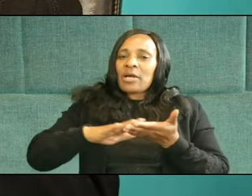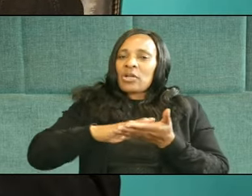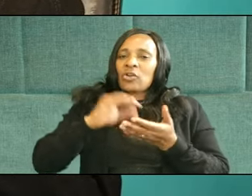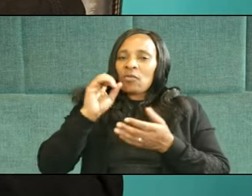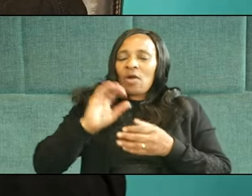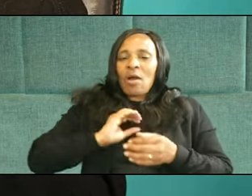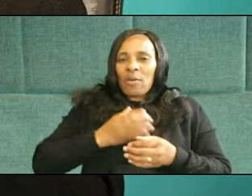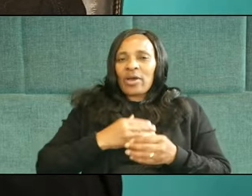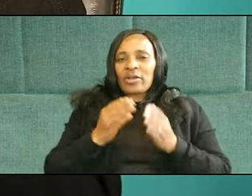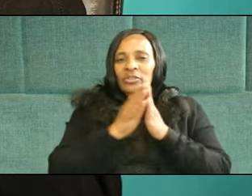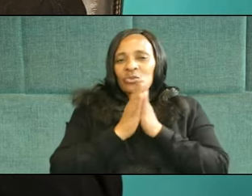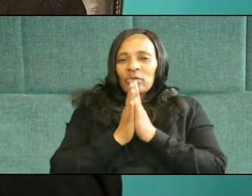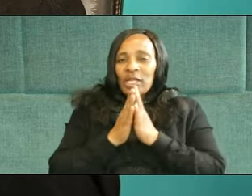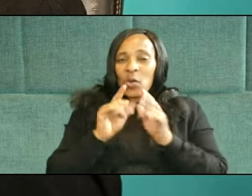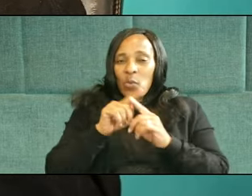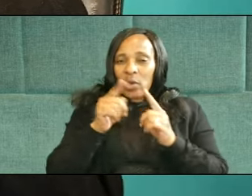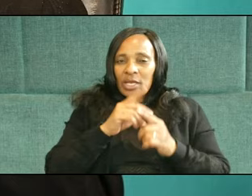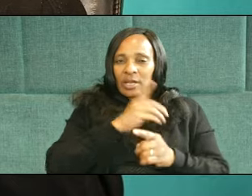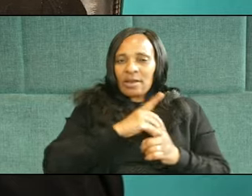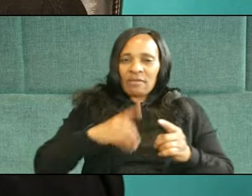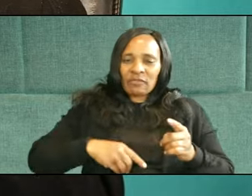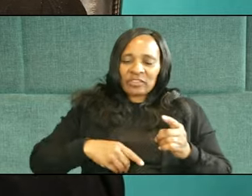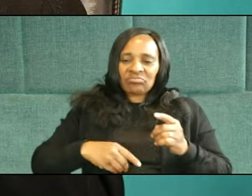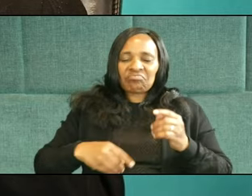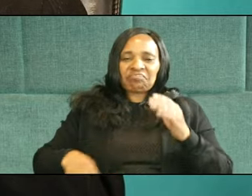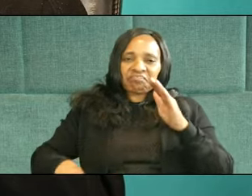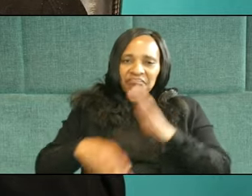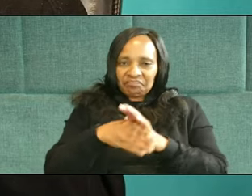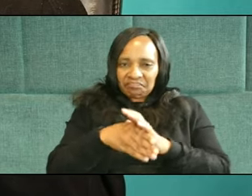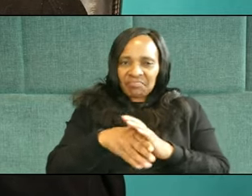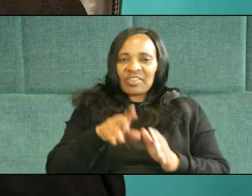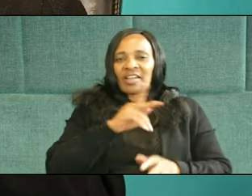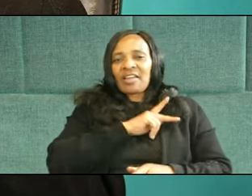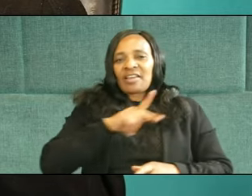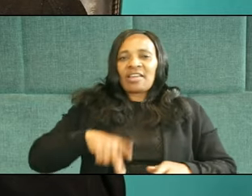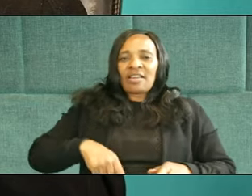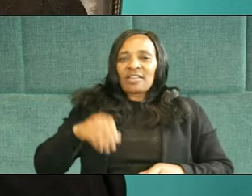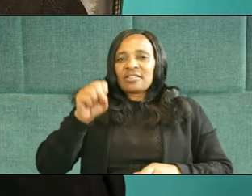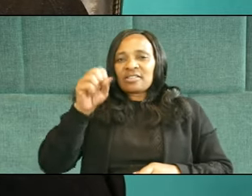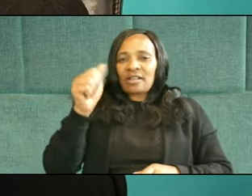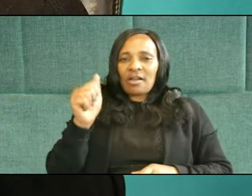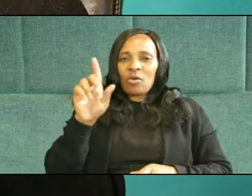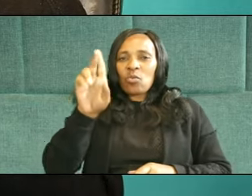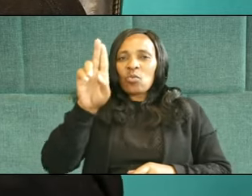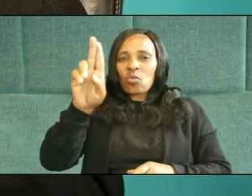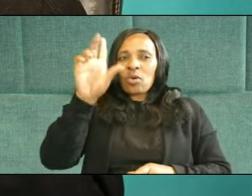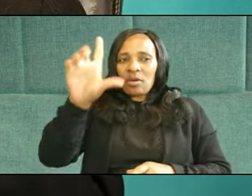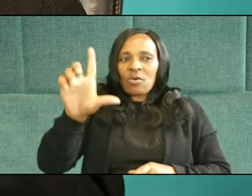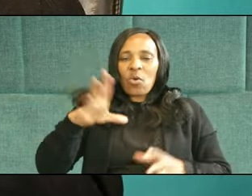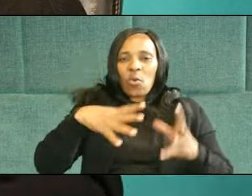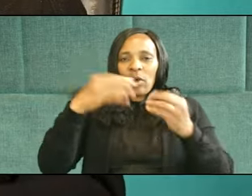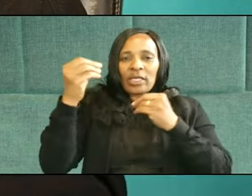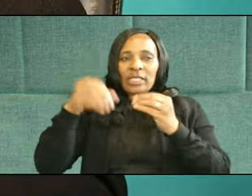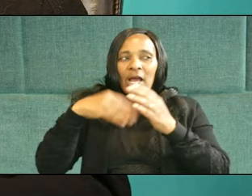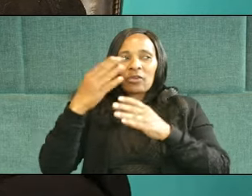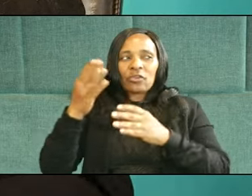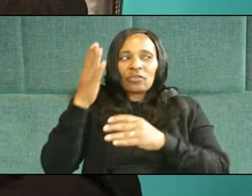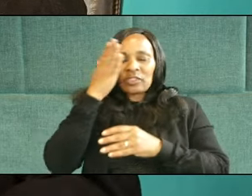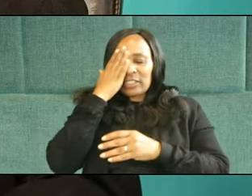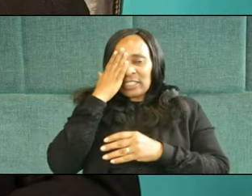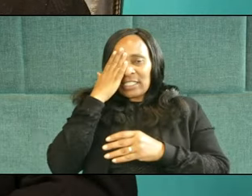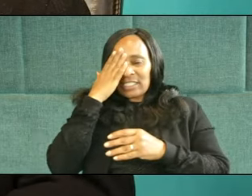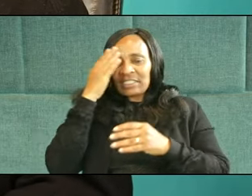story. When David was chased by King Saul, we know that he went out of Israel, right? He was in